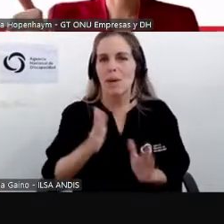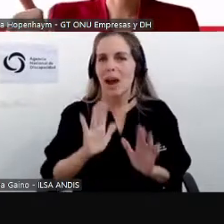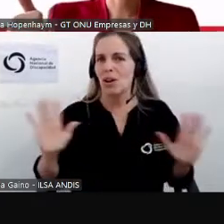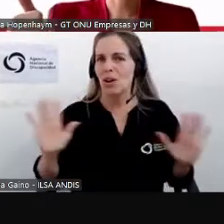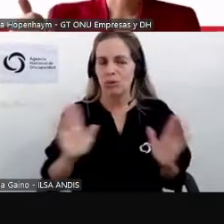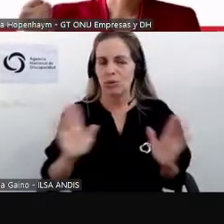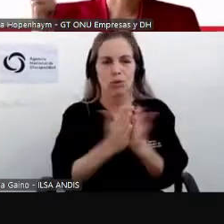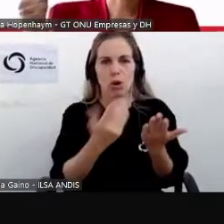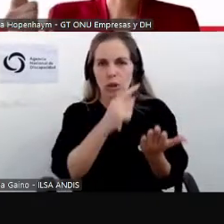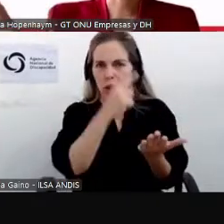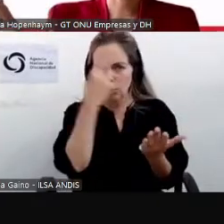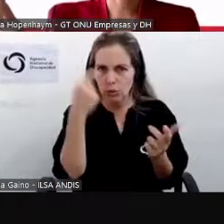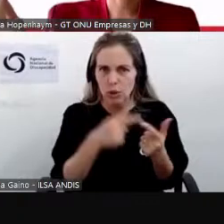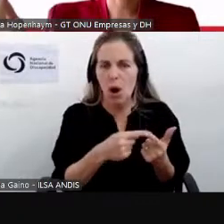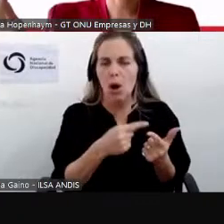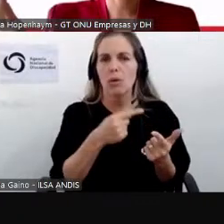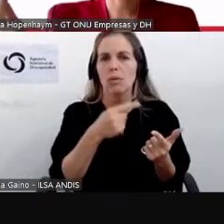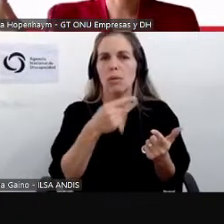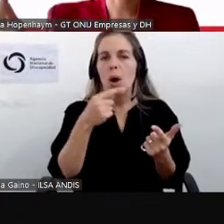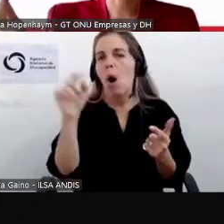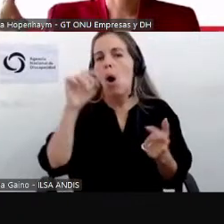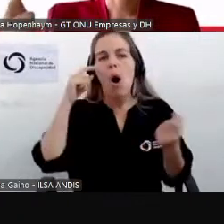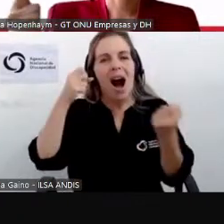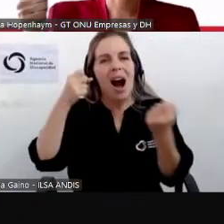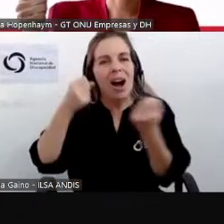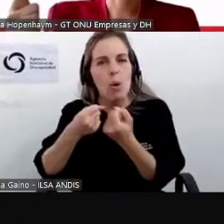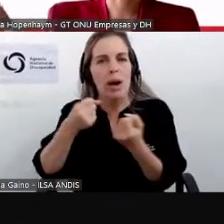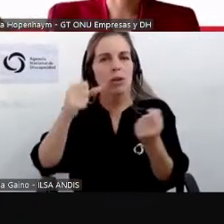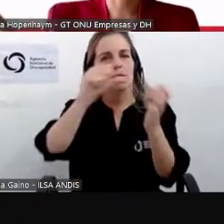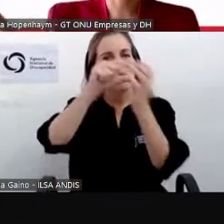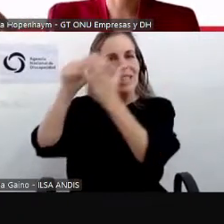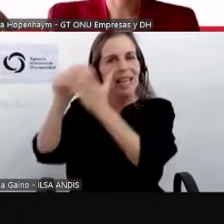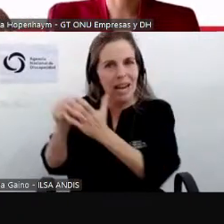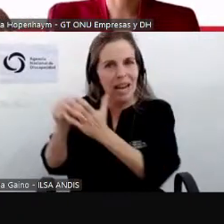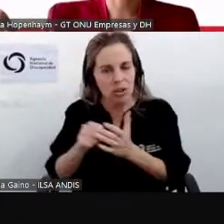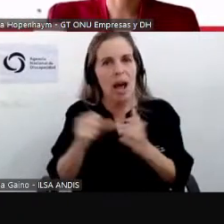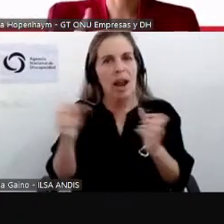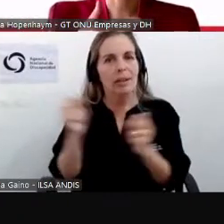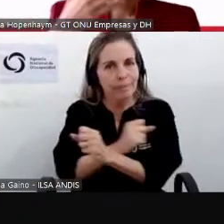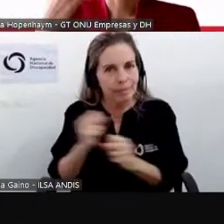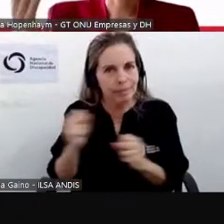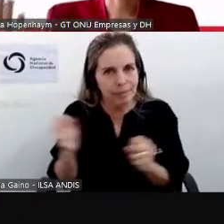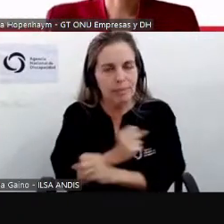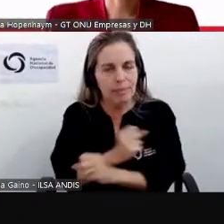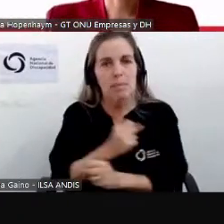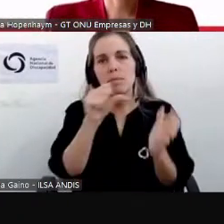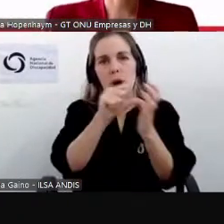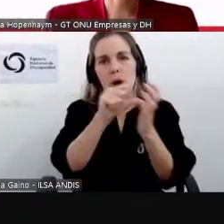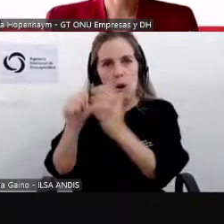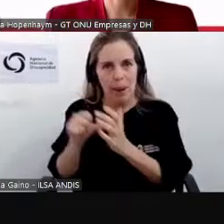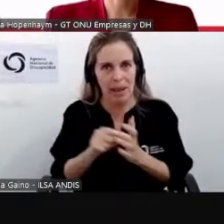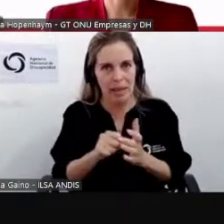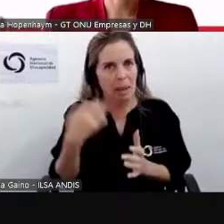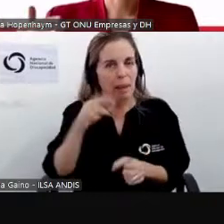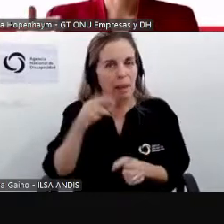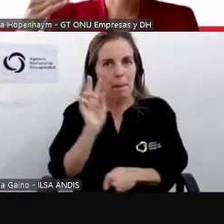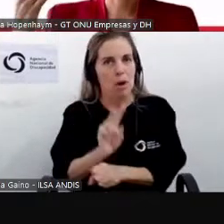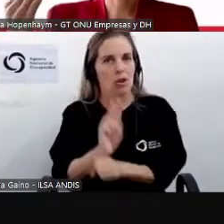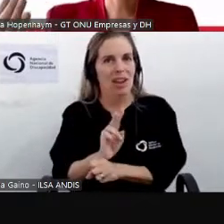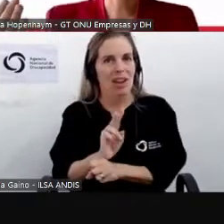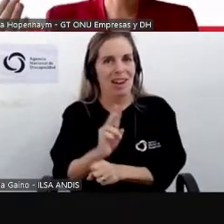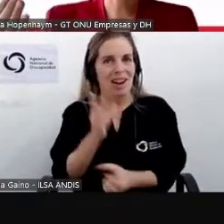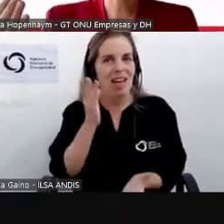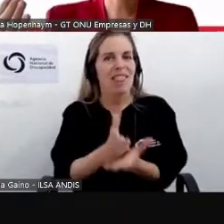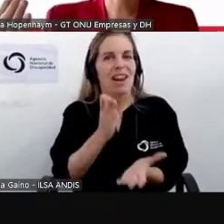to include impact assessment, both including assessment of the potential impact of their activities. They need to interpret the conclusions and act accordingly. That is, deploy the